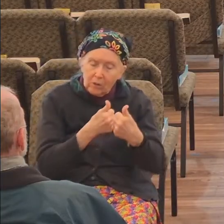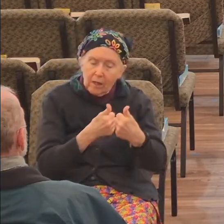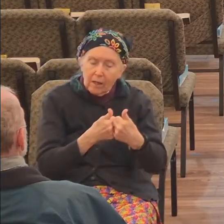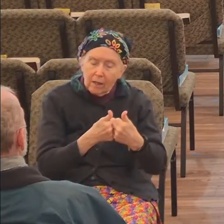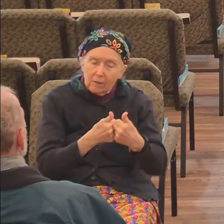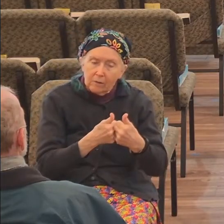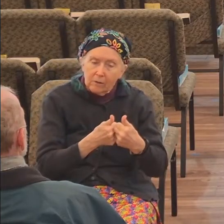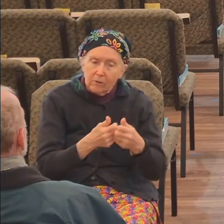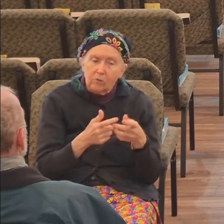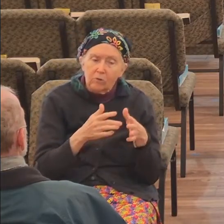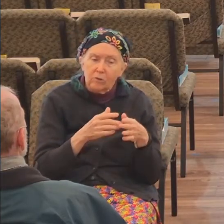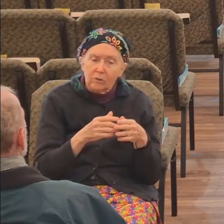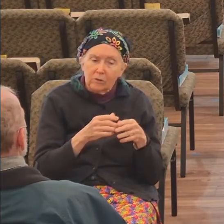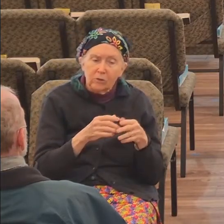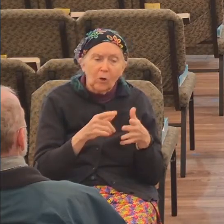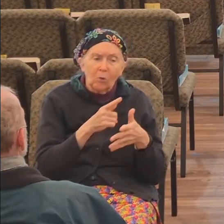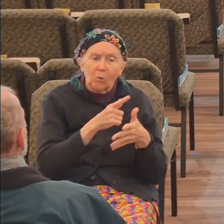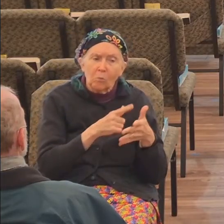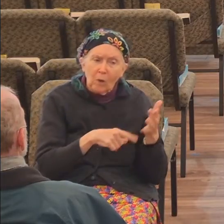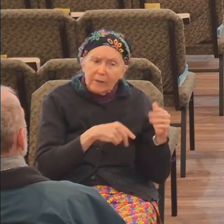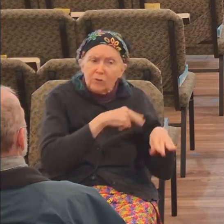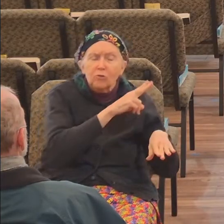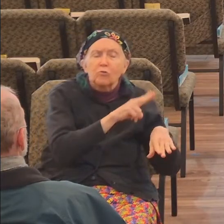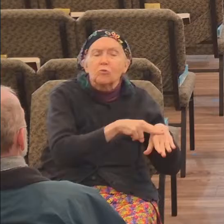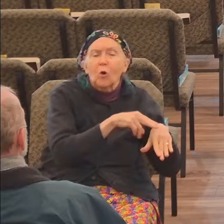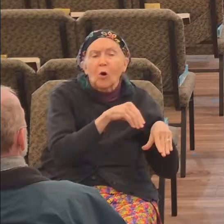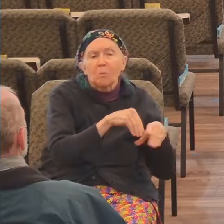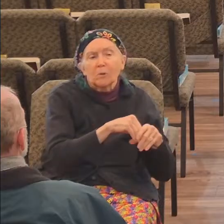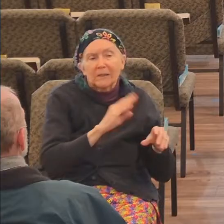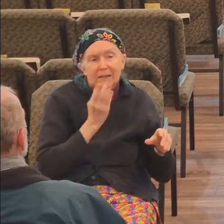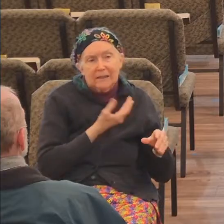Status quo society versus Yeah. Okay. Yep.